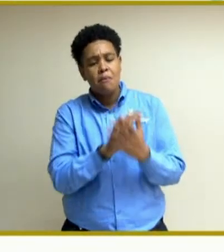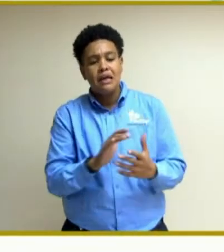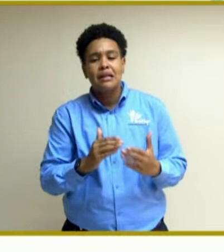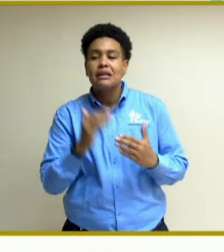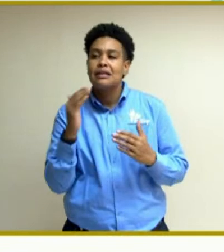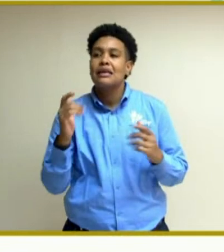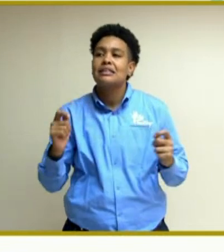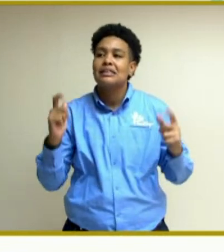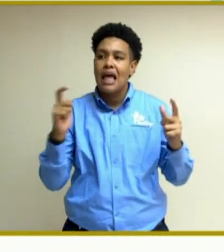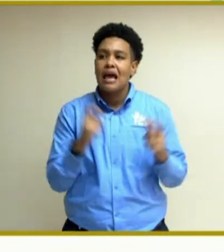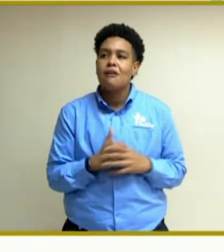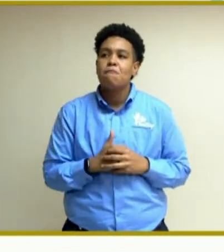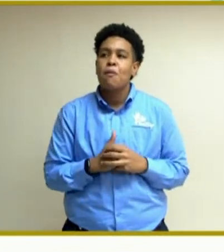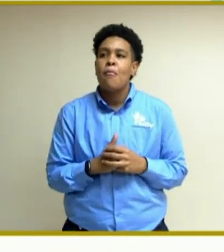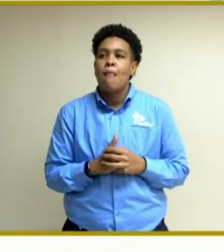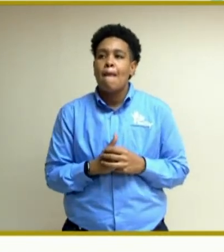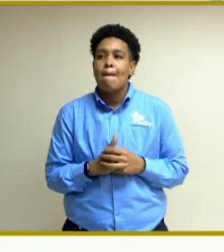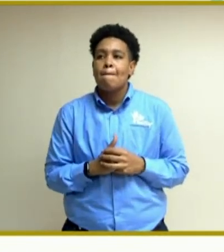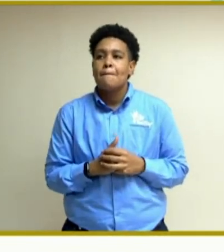slide, please.